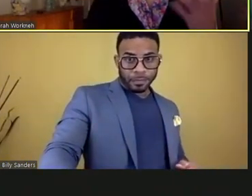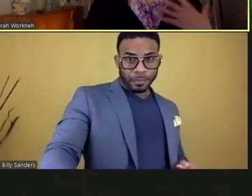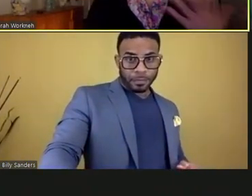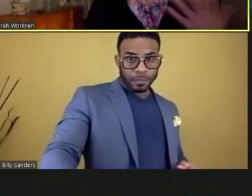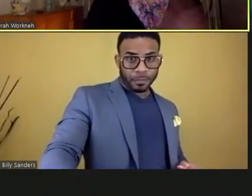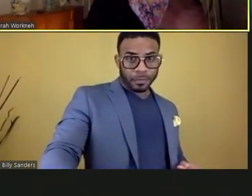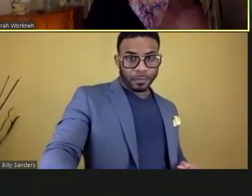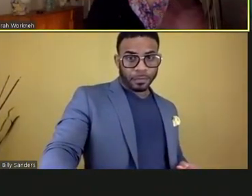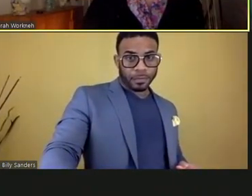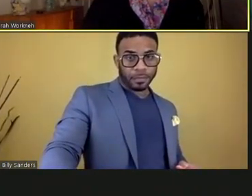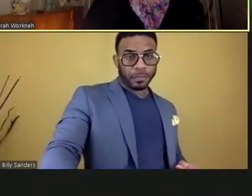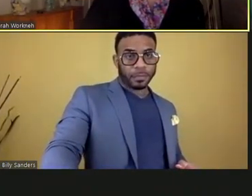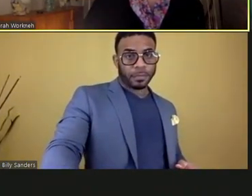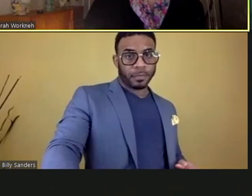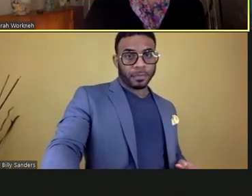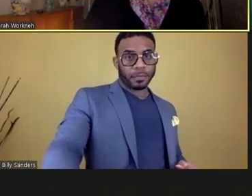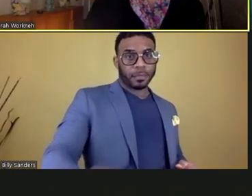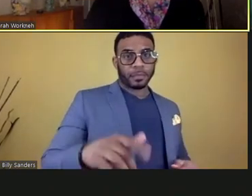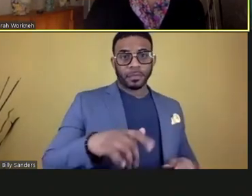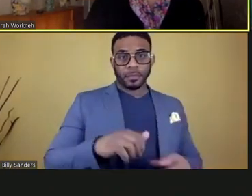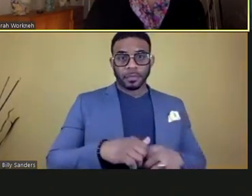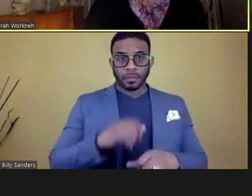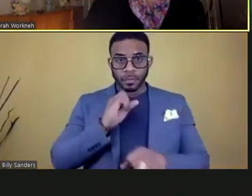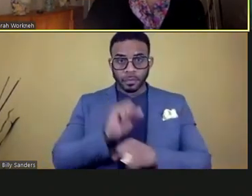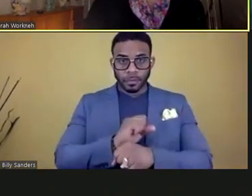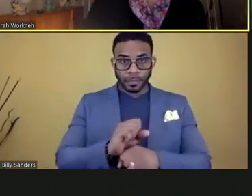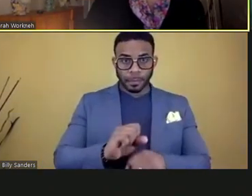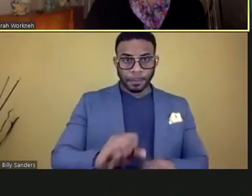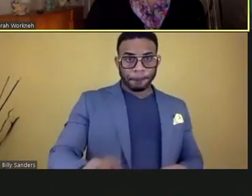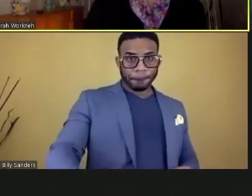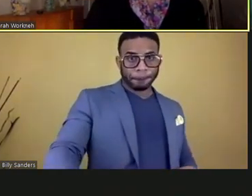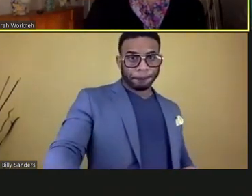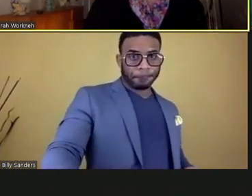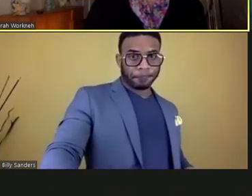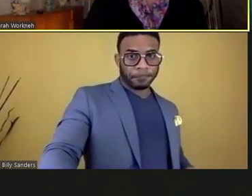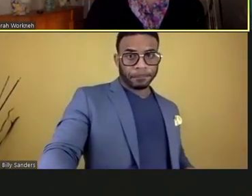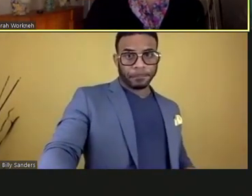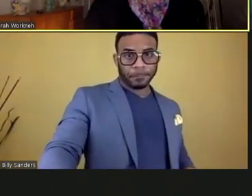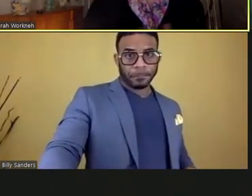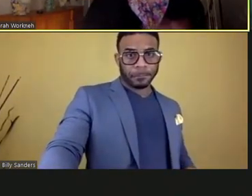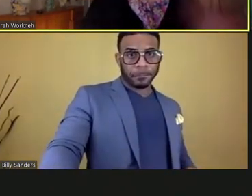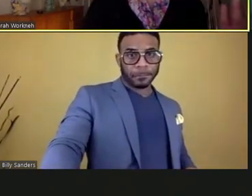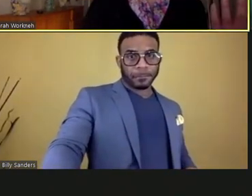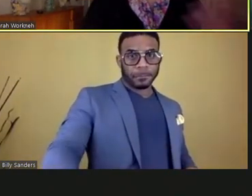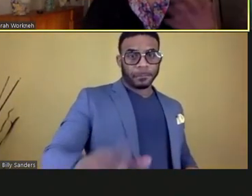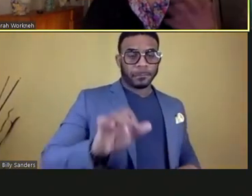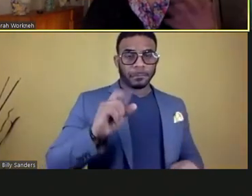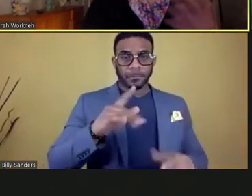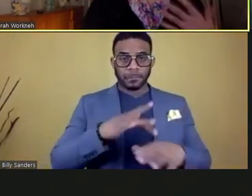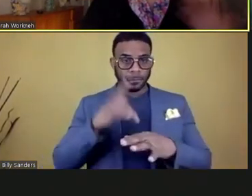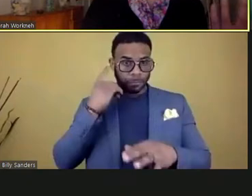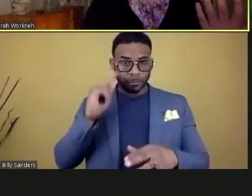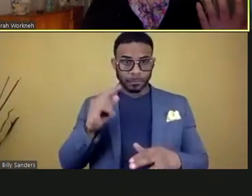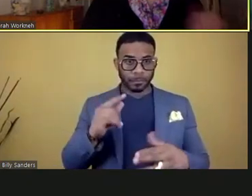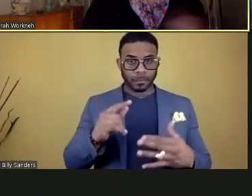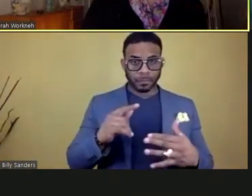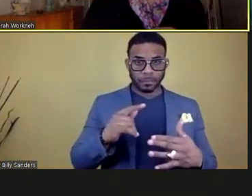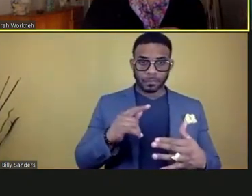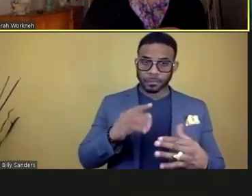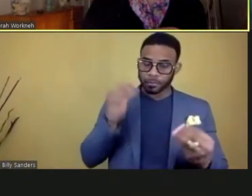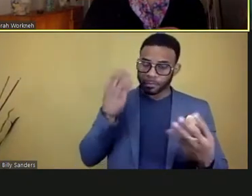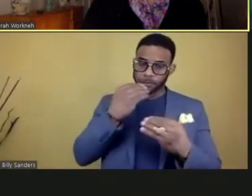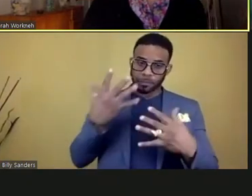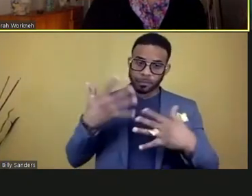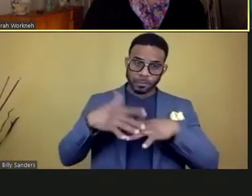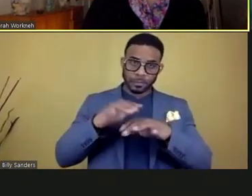Skowhegan itself has existed as a forward-thinking alternative educational space that's been, you know, kind of remarkably integrated